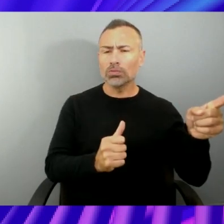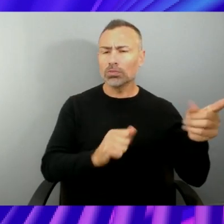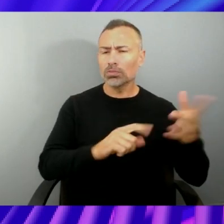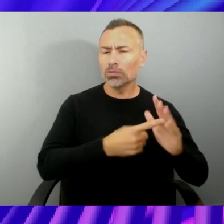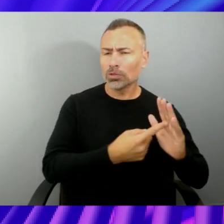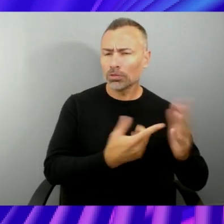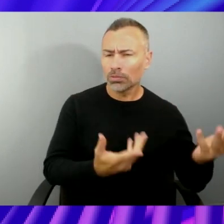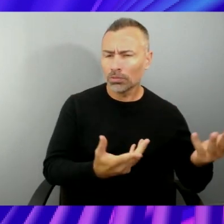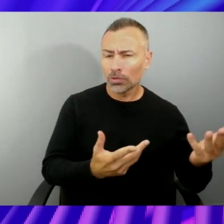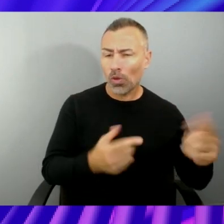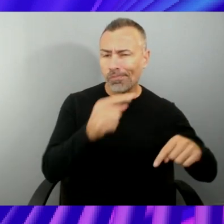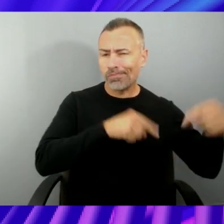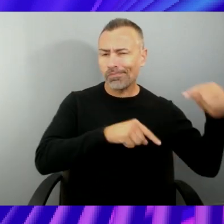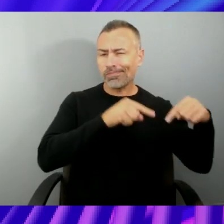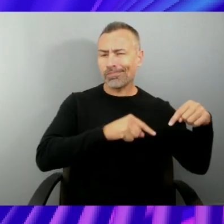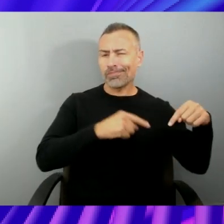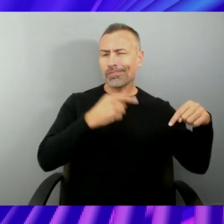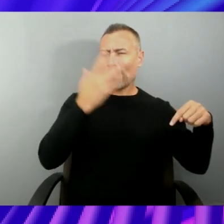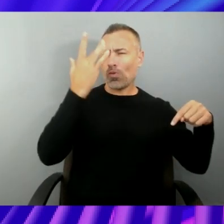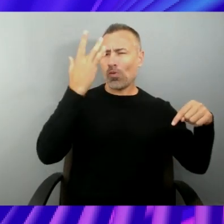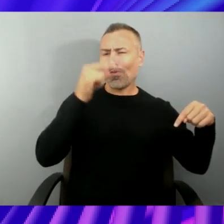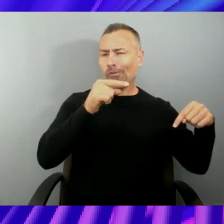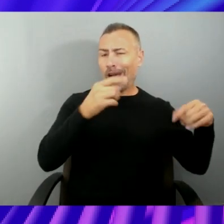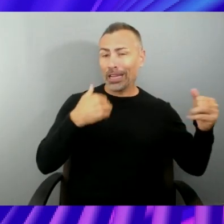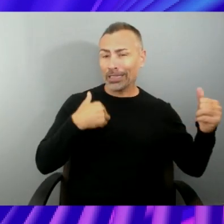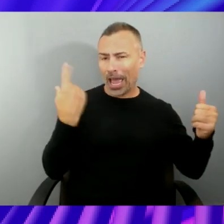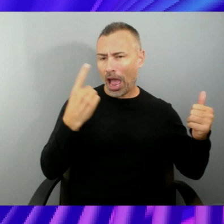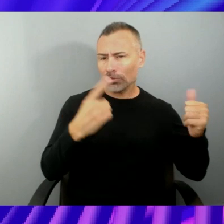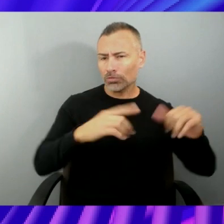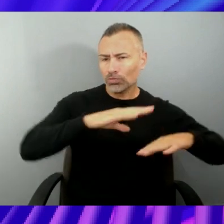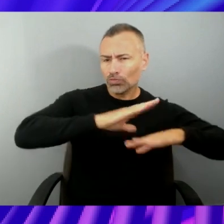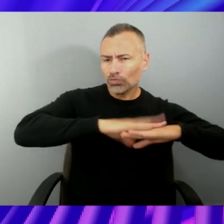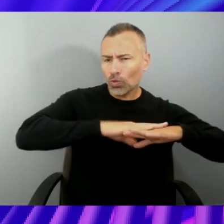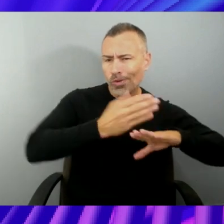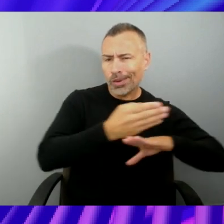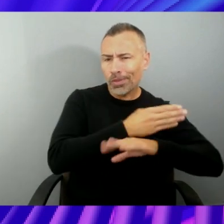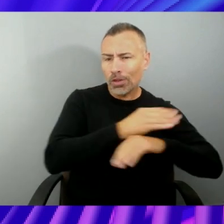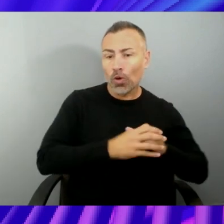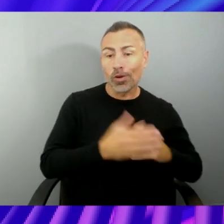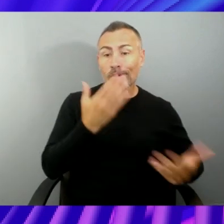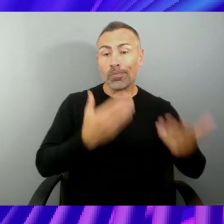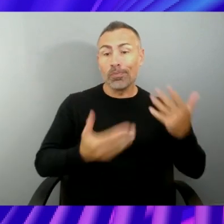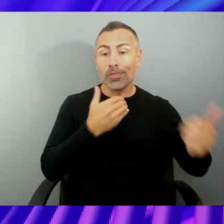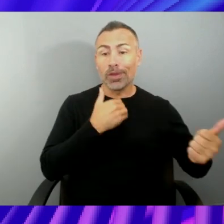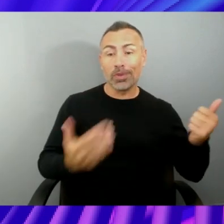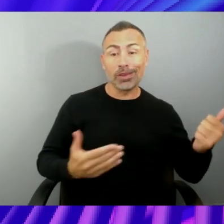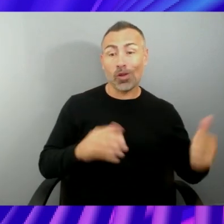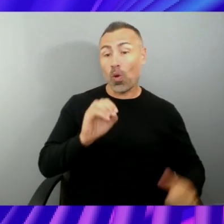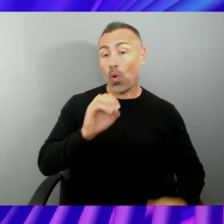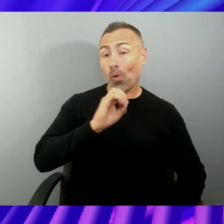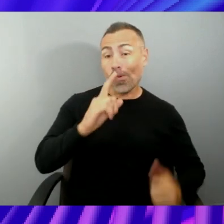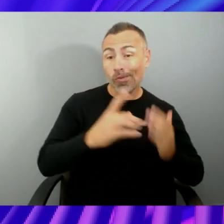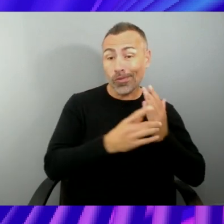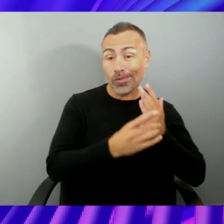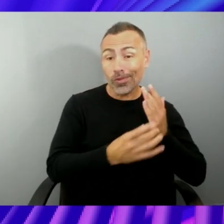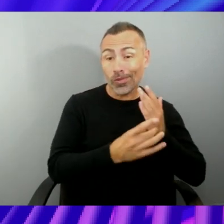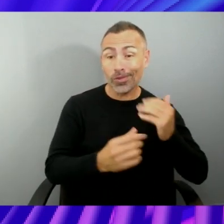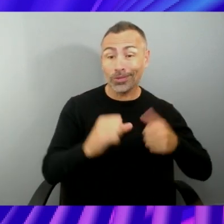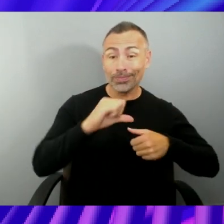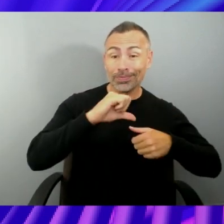off last? Like, was it shaking violently, for example, or some such? Did you check the oil? Whatever the examples are. In order to have